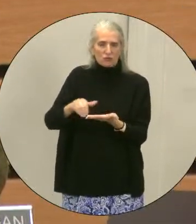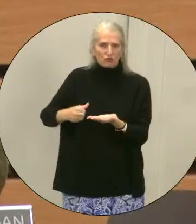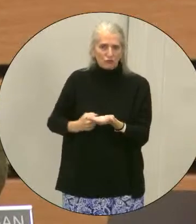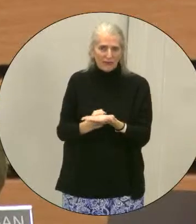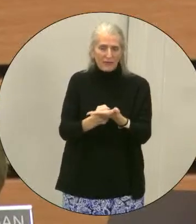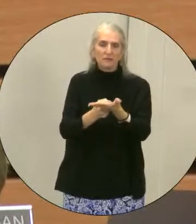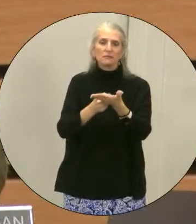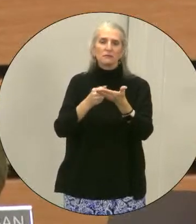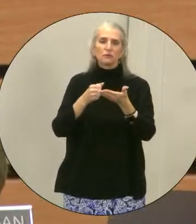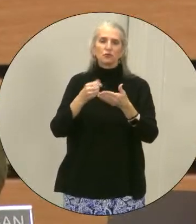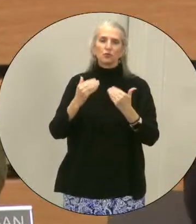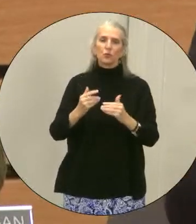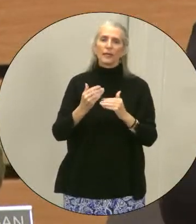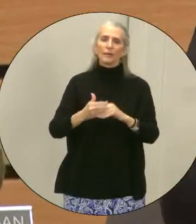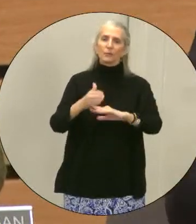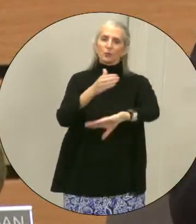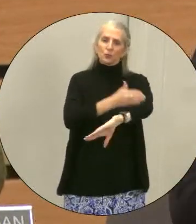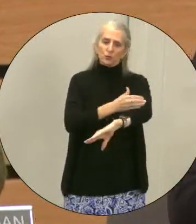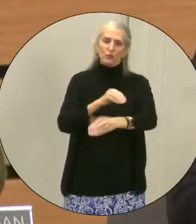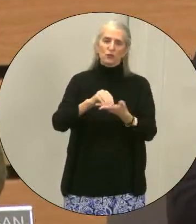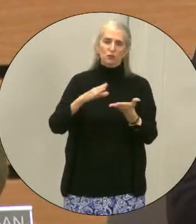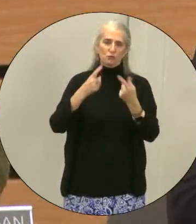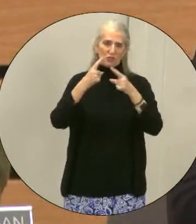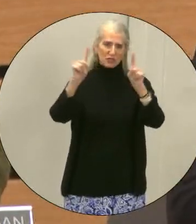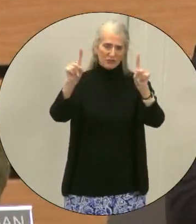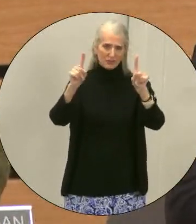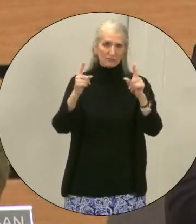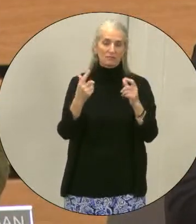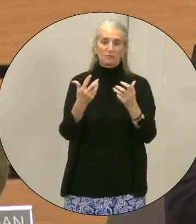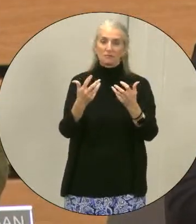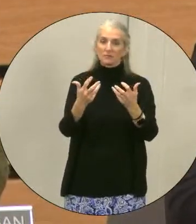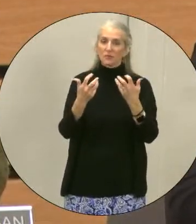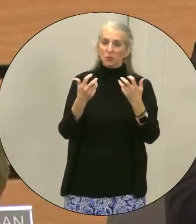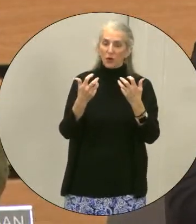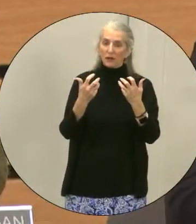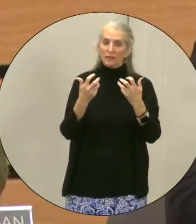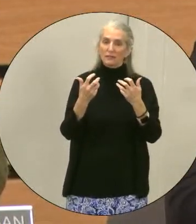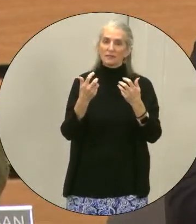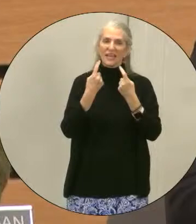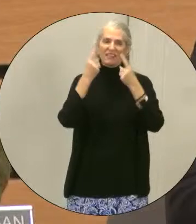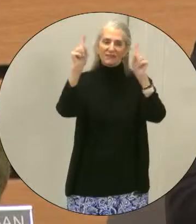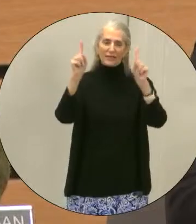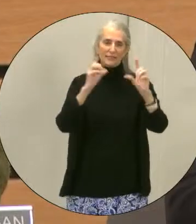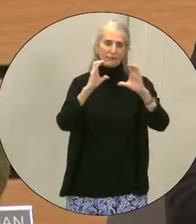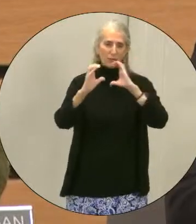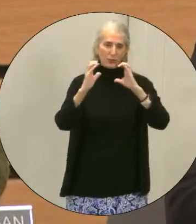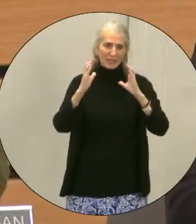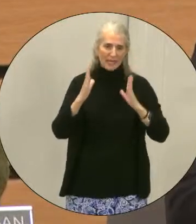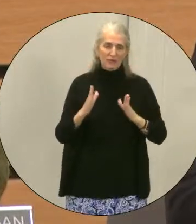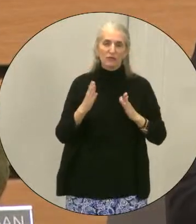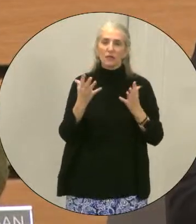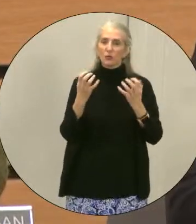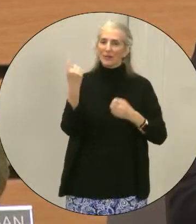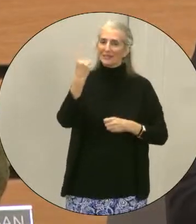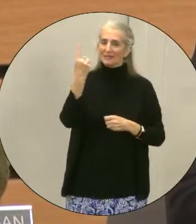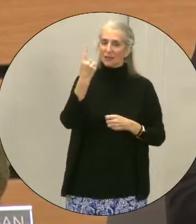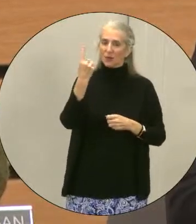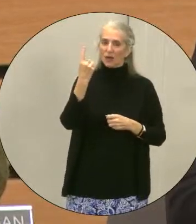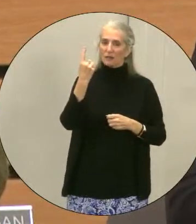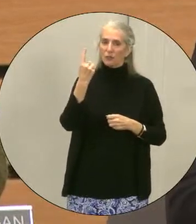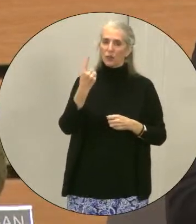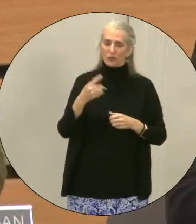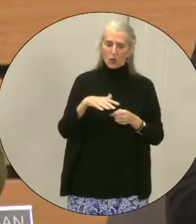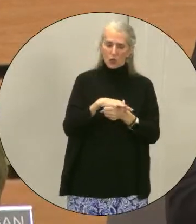improve student achievement. They wanted a financial steward. They wanted an effective communicator. They wanted someone with political acumen